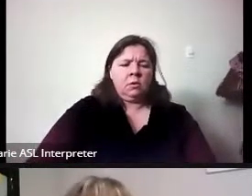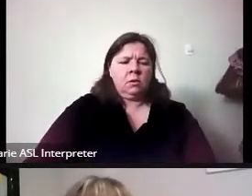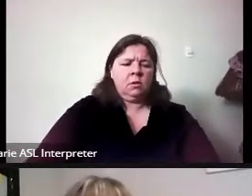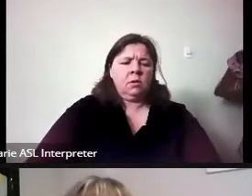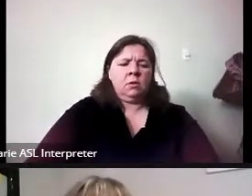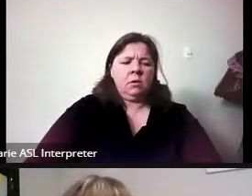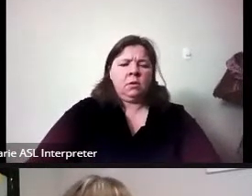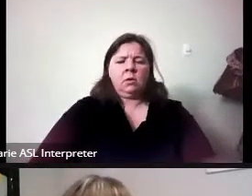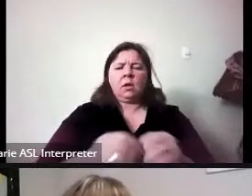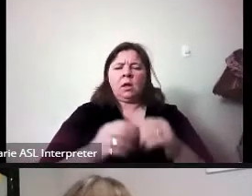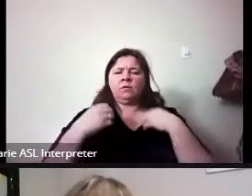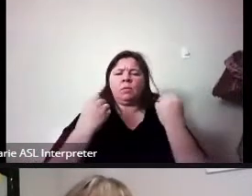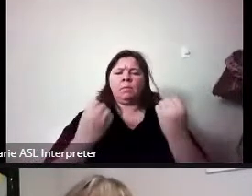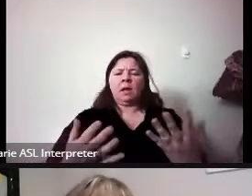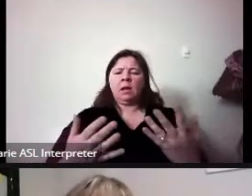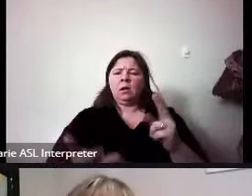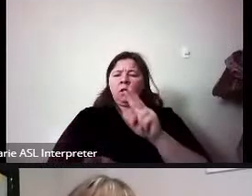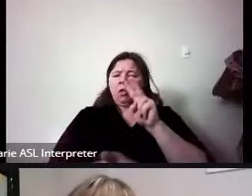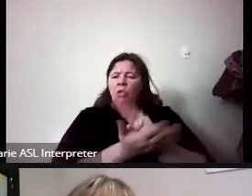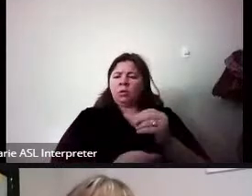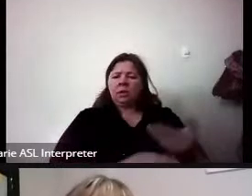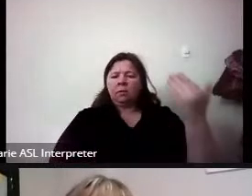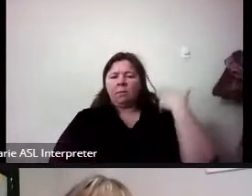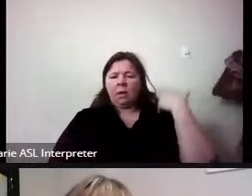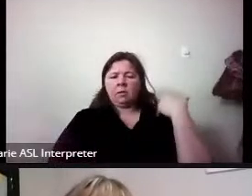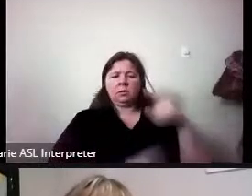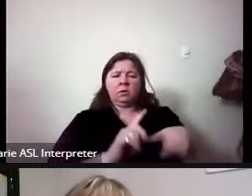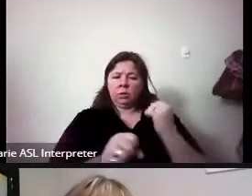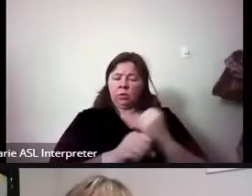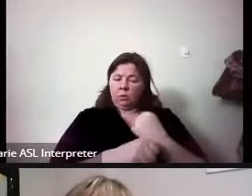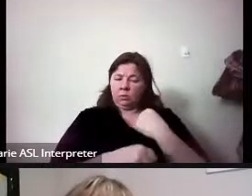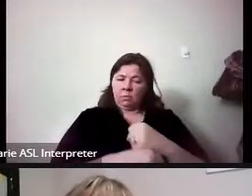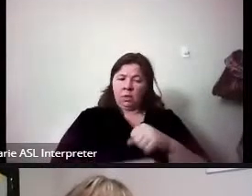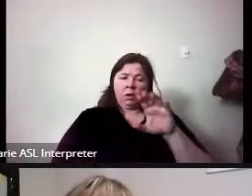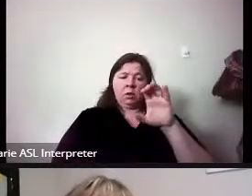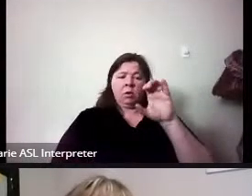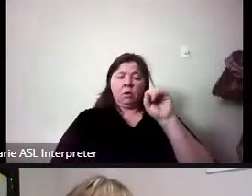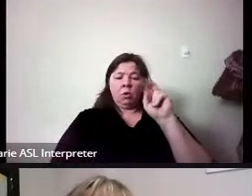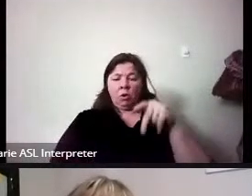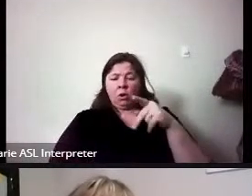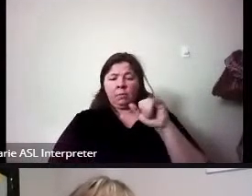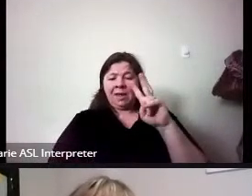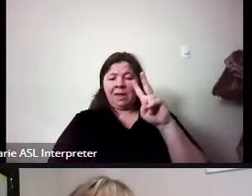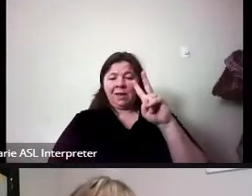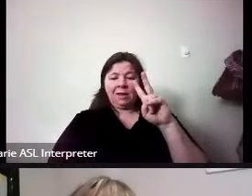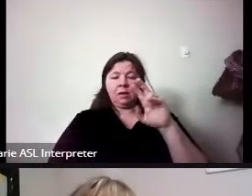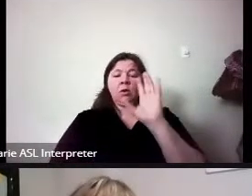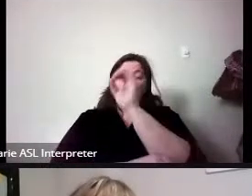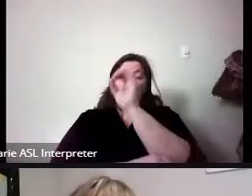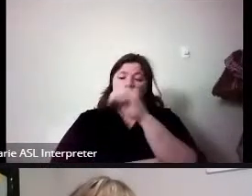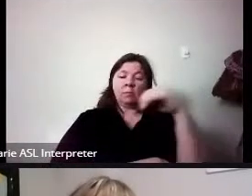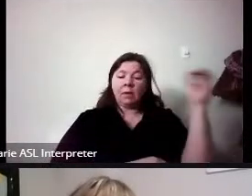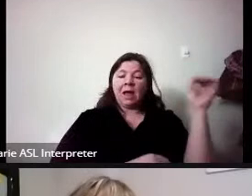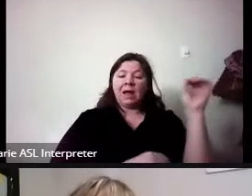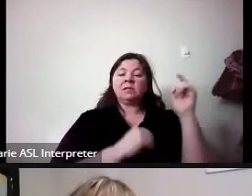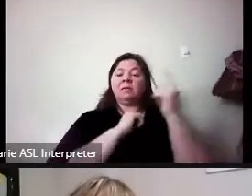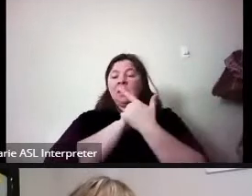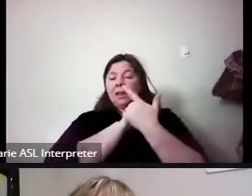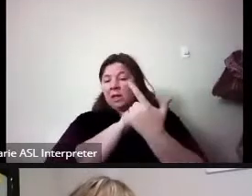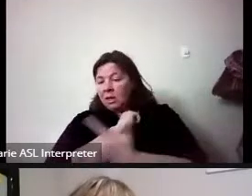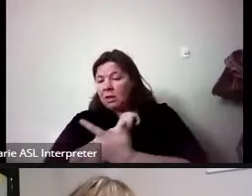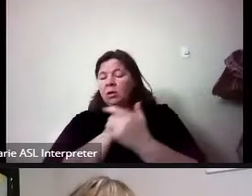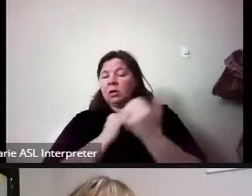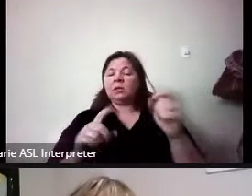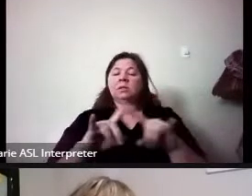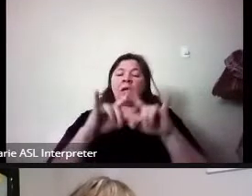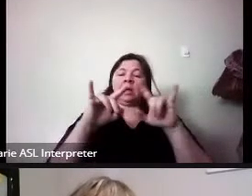past also, and no doubt you are making Onpassive like with 100% legal and everything. But at the same